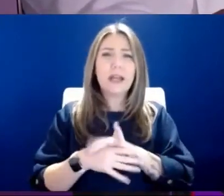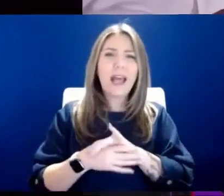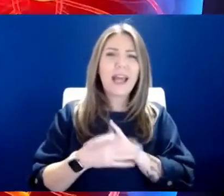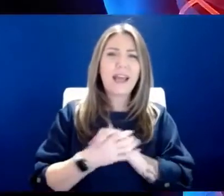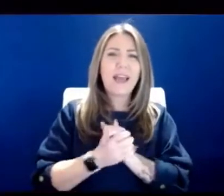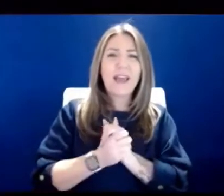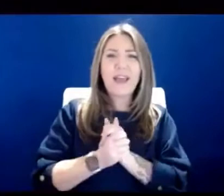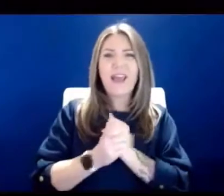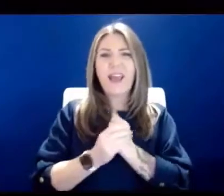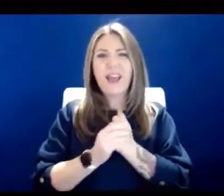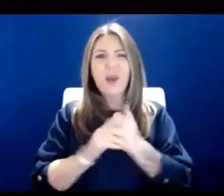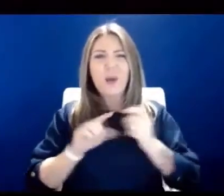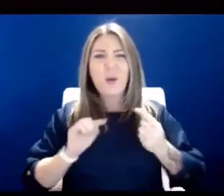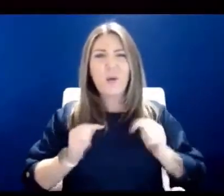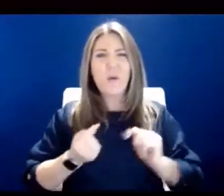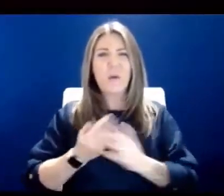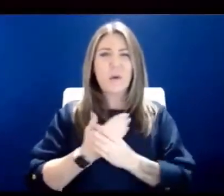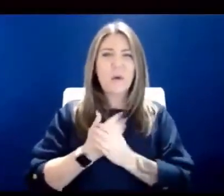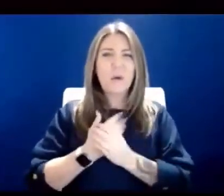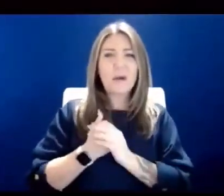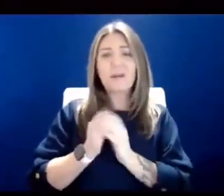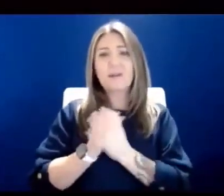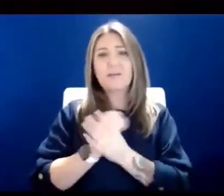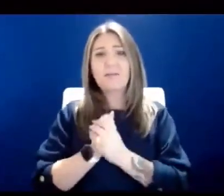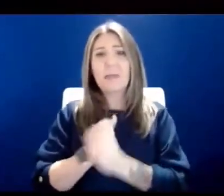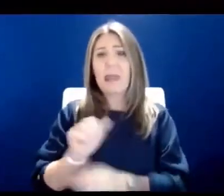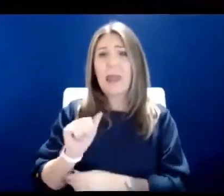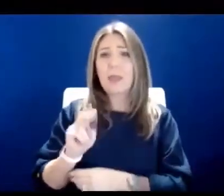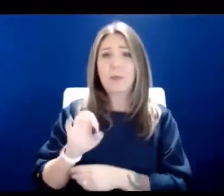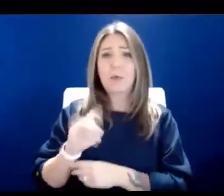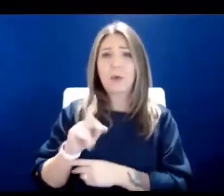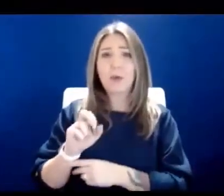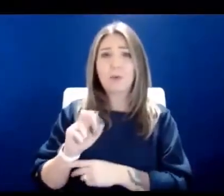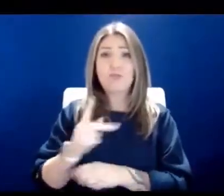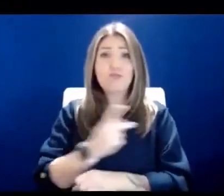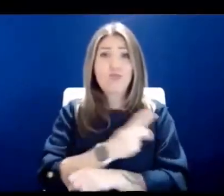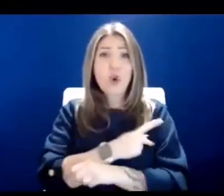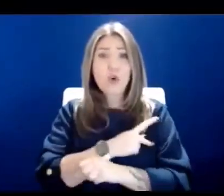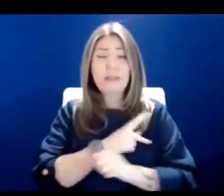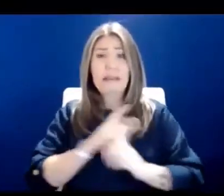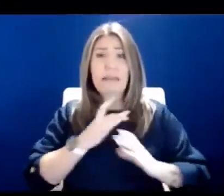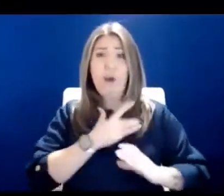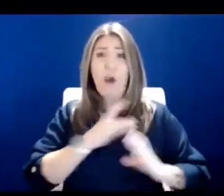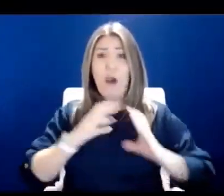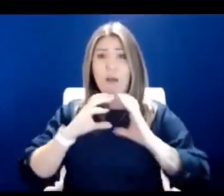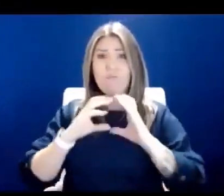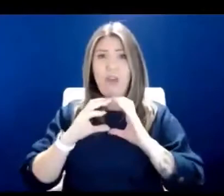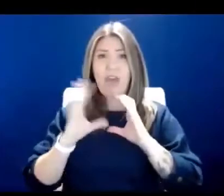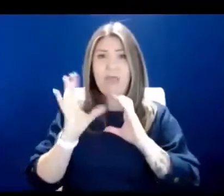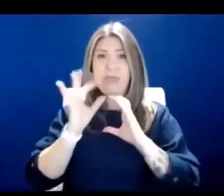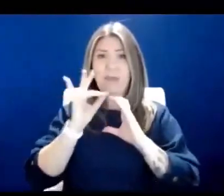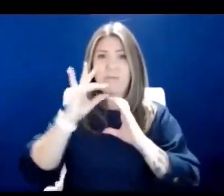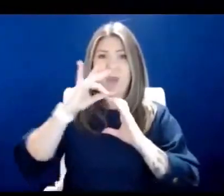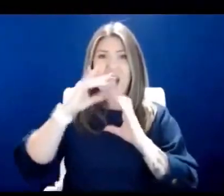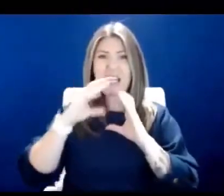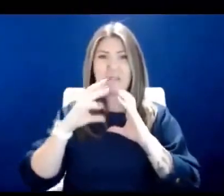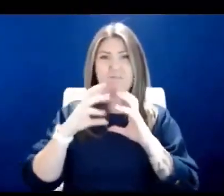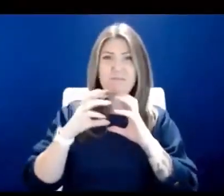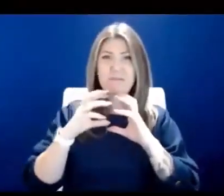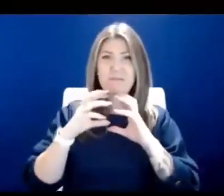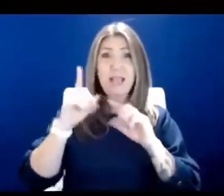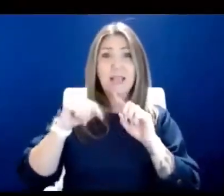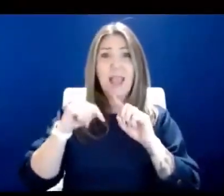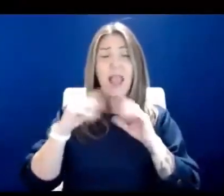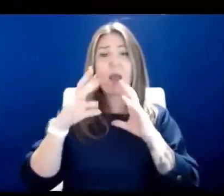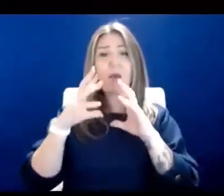aching all the time. Amyloid protein was sticking to Gary's heart, making it stiff, thick, and unable to relax to pump enough blood. Gary's